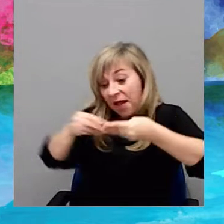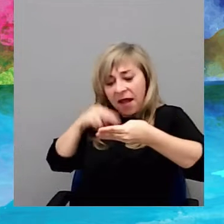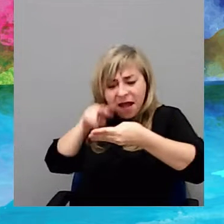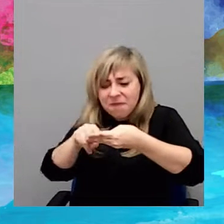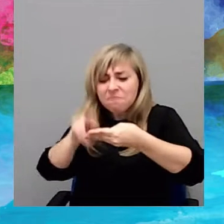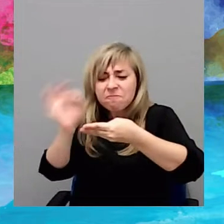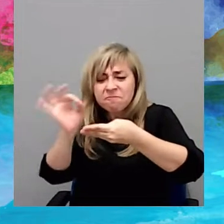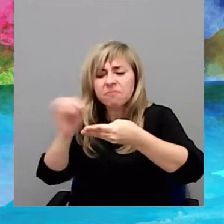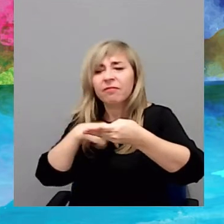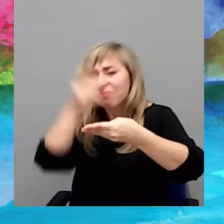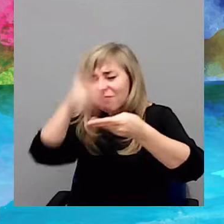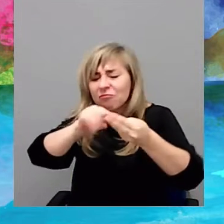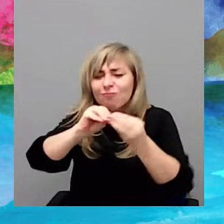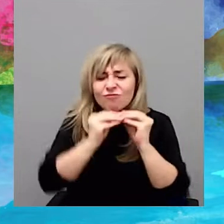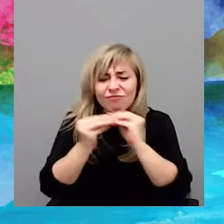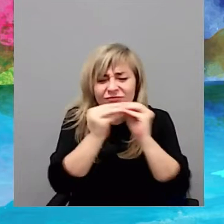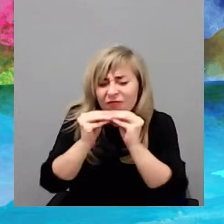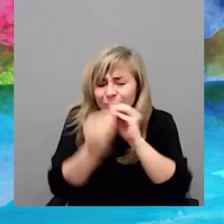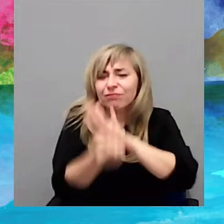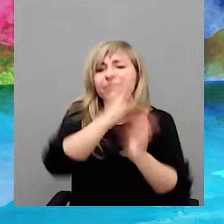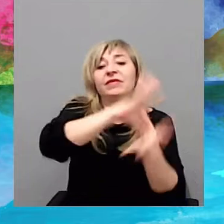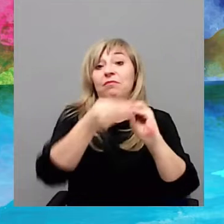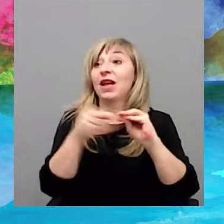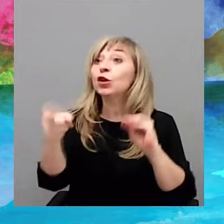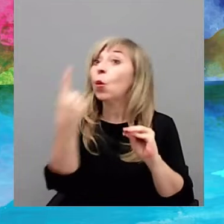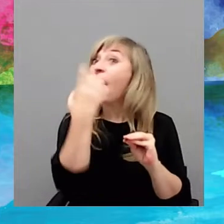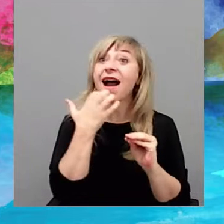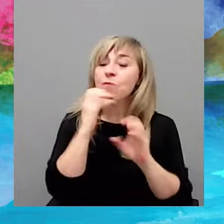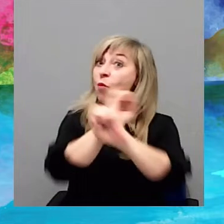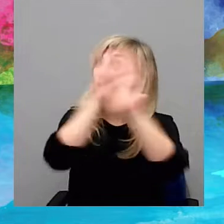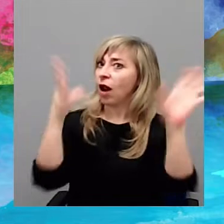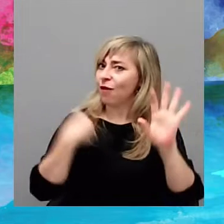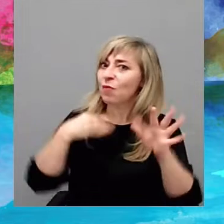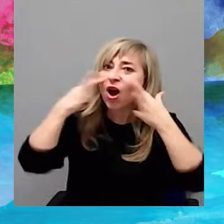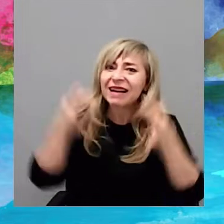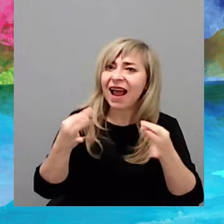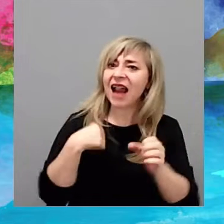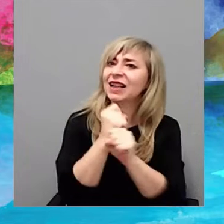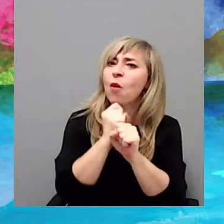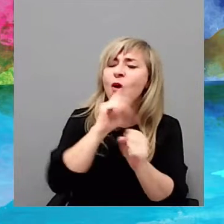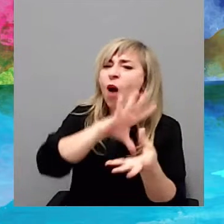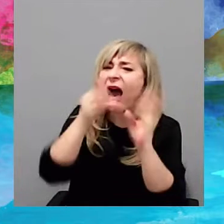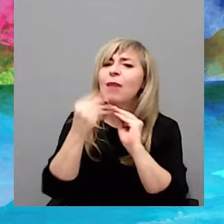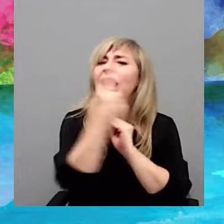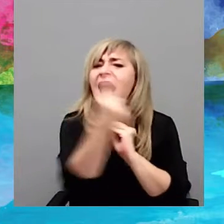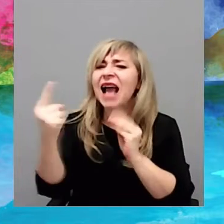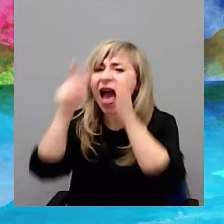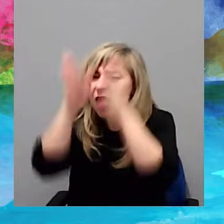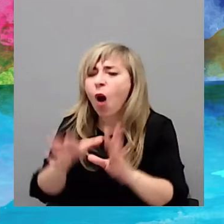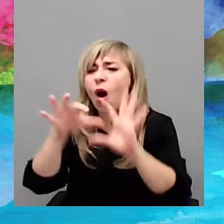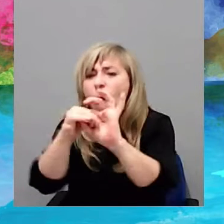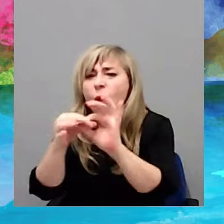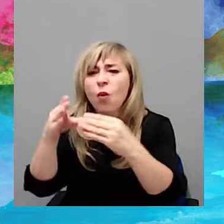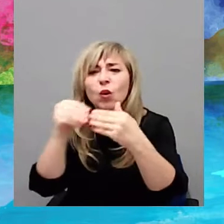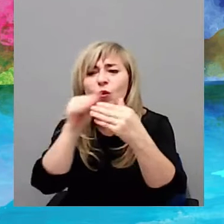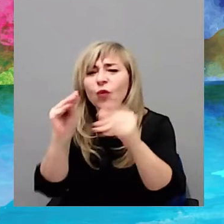And this is, I think, a perfect example of how we co-create with the users and how we can share that then.